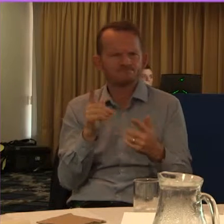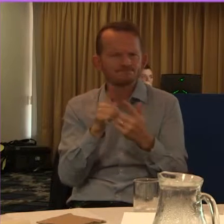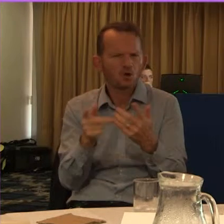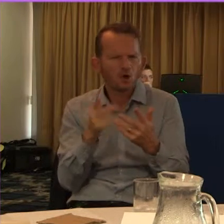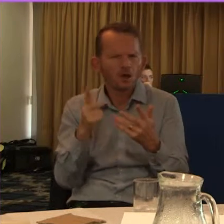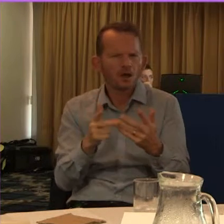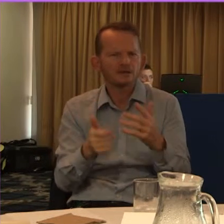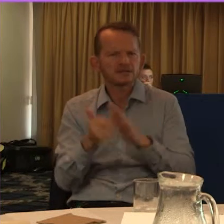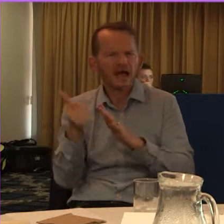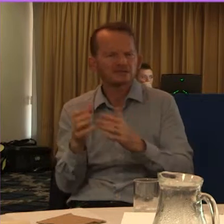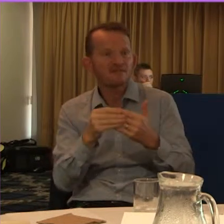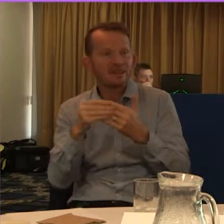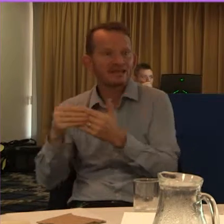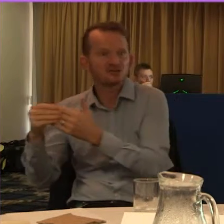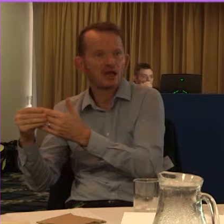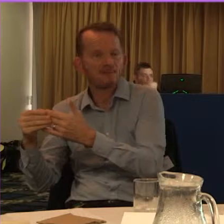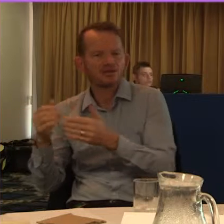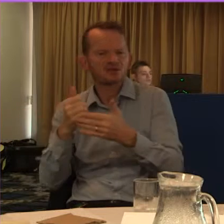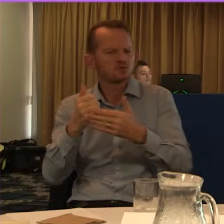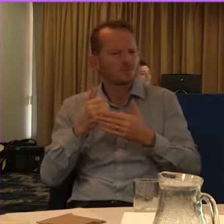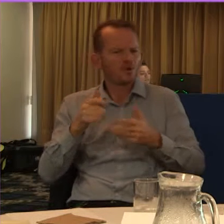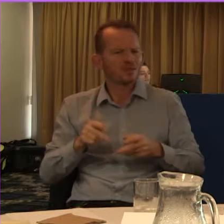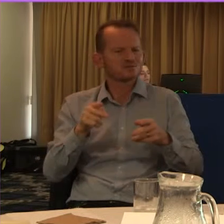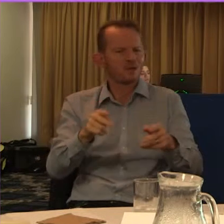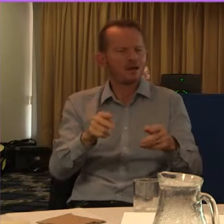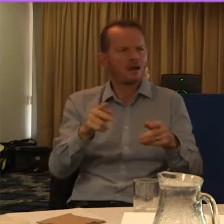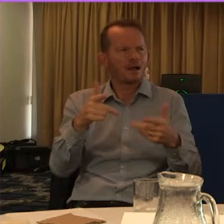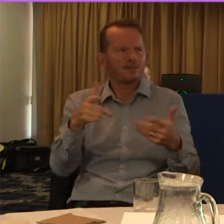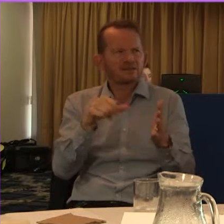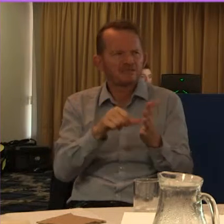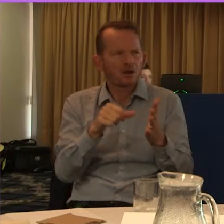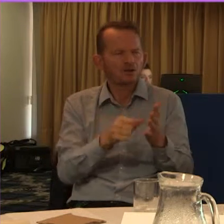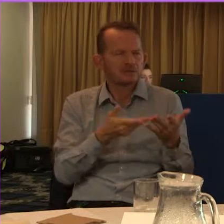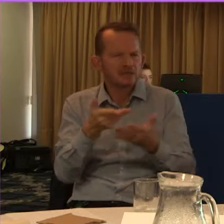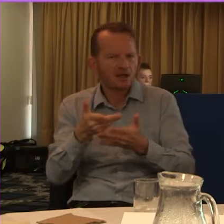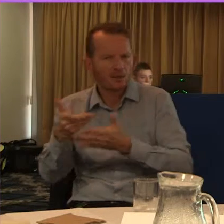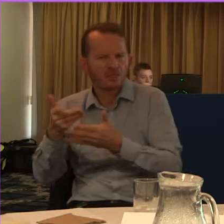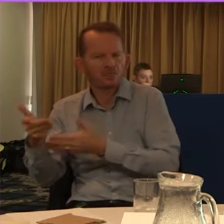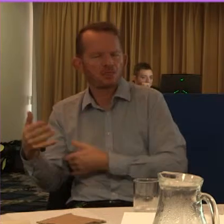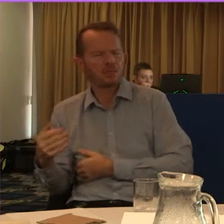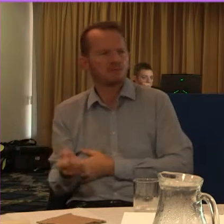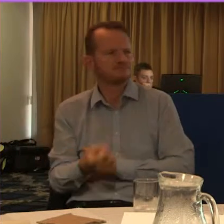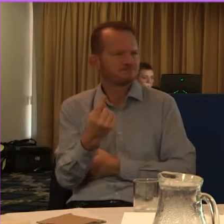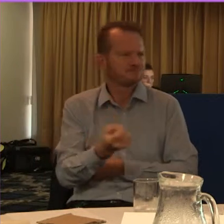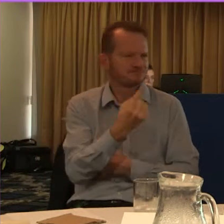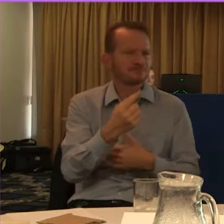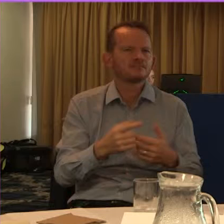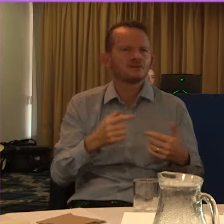across other styles of leadership on display which don't support this and perhaps can be a little bit difficult to deal with on